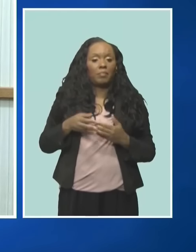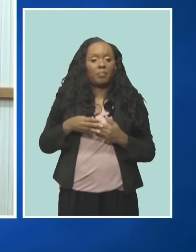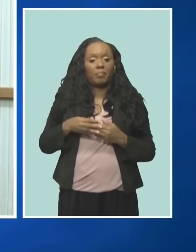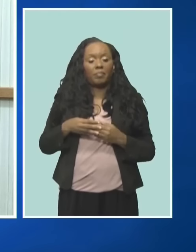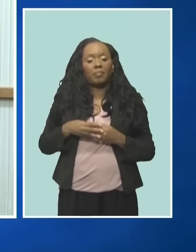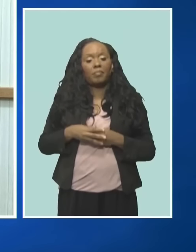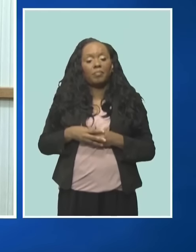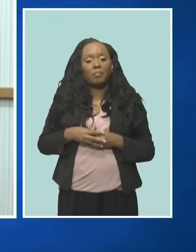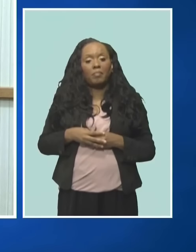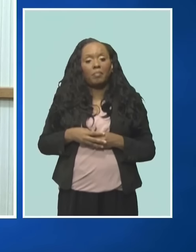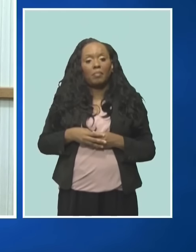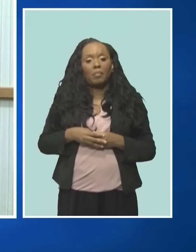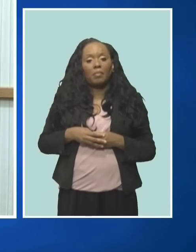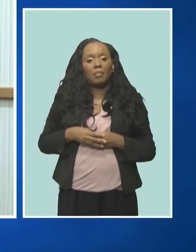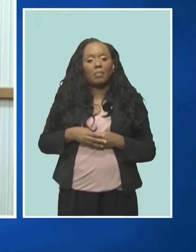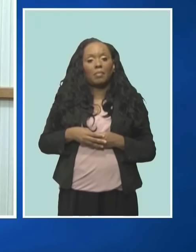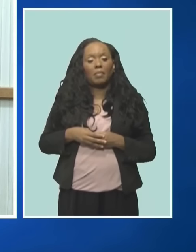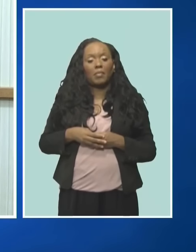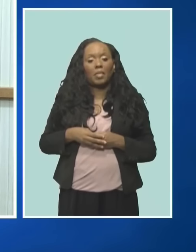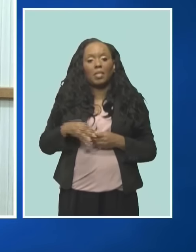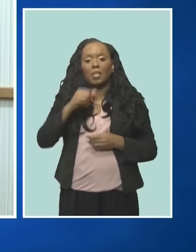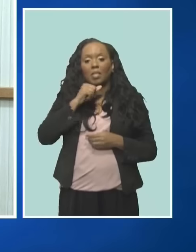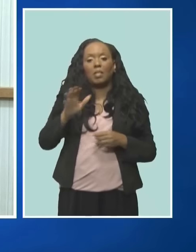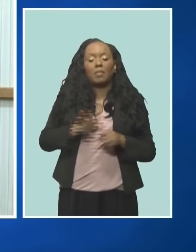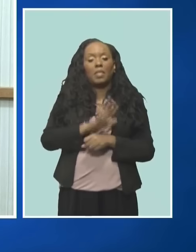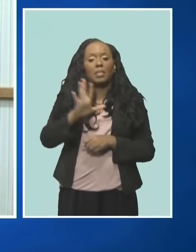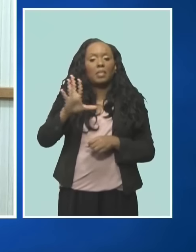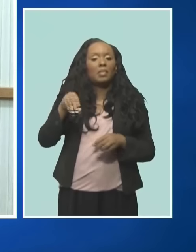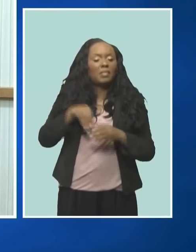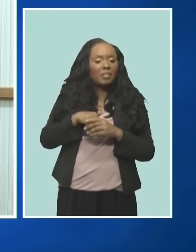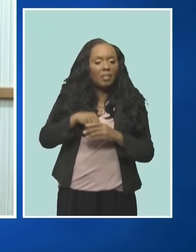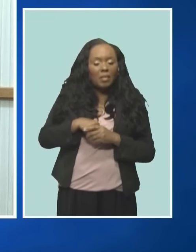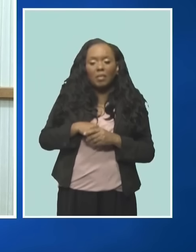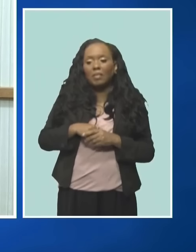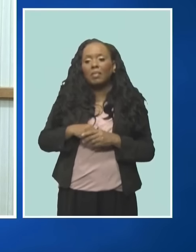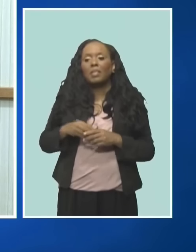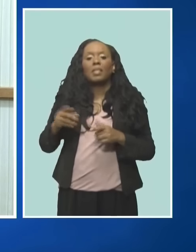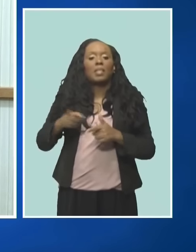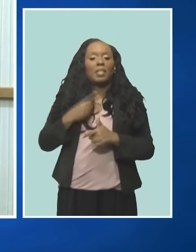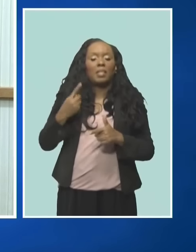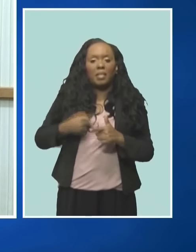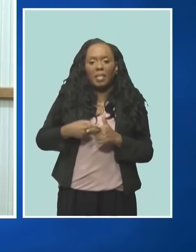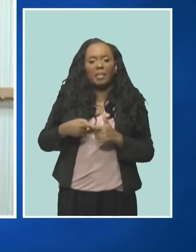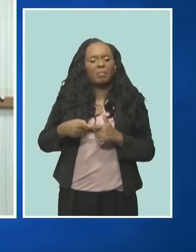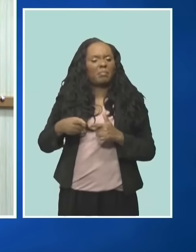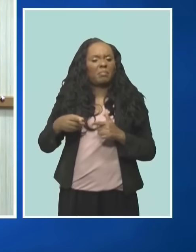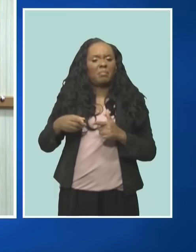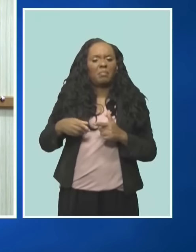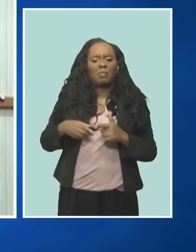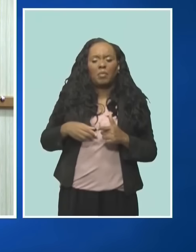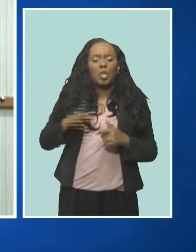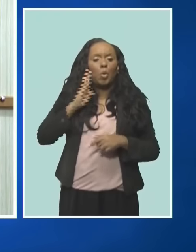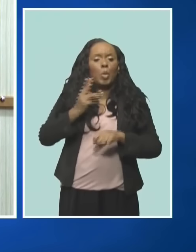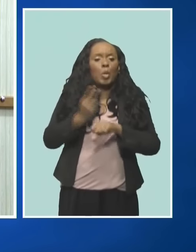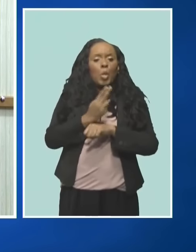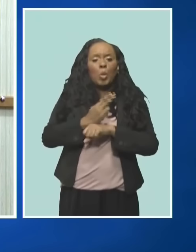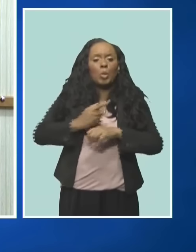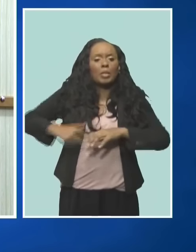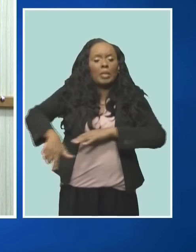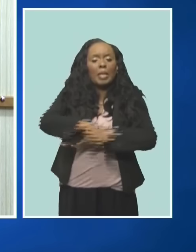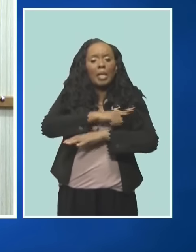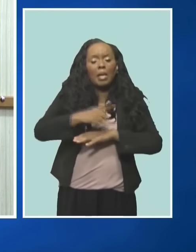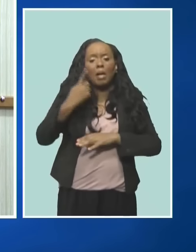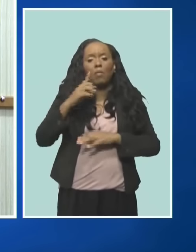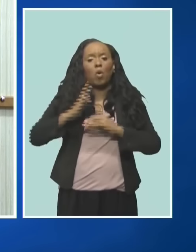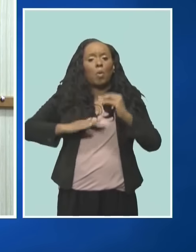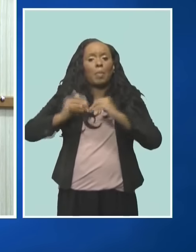that we should allow that to go into real estate. And that is the plan as far as I understand. Chief Executive Officer of Barnwell Farms, Gay Reid,